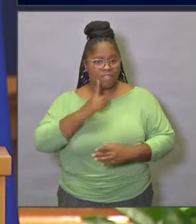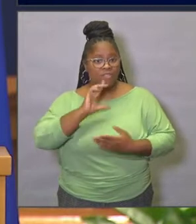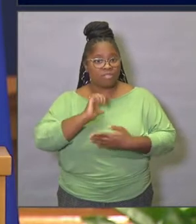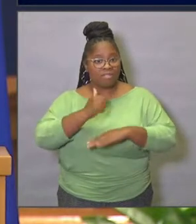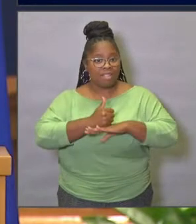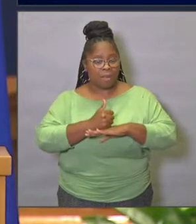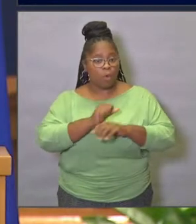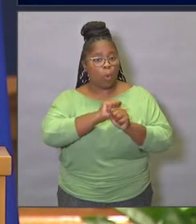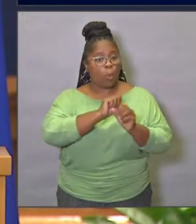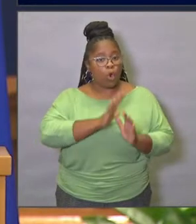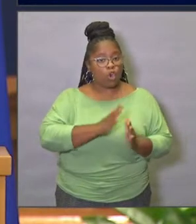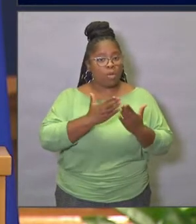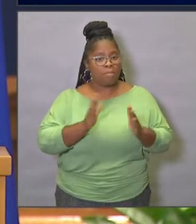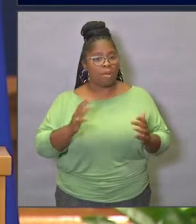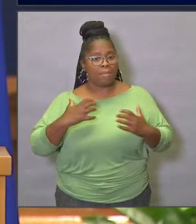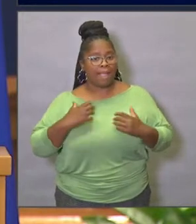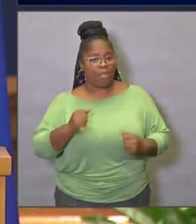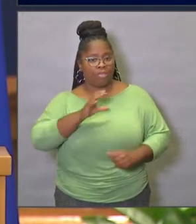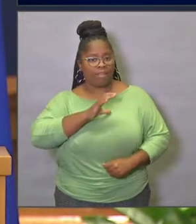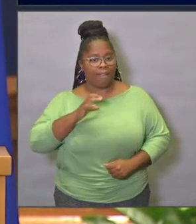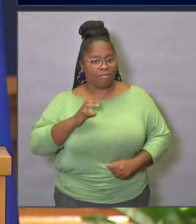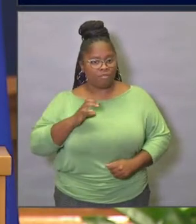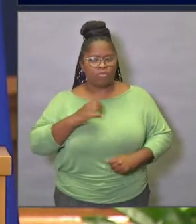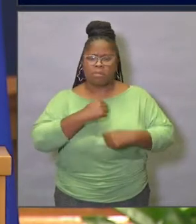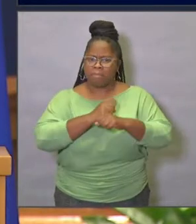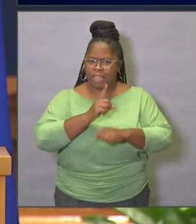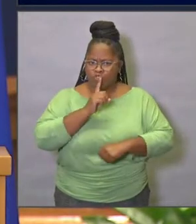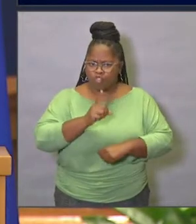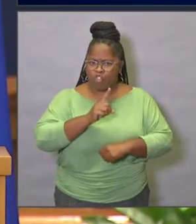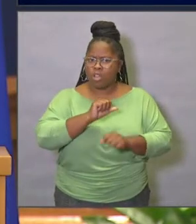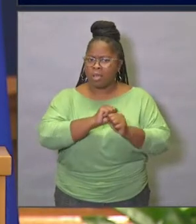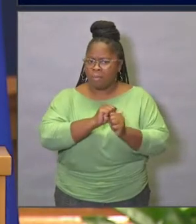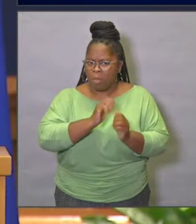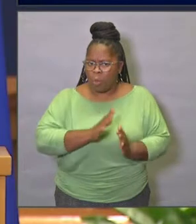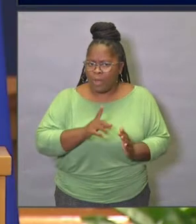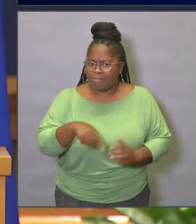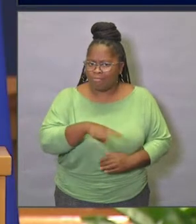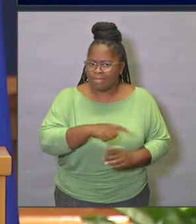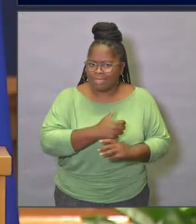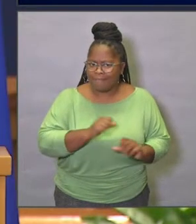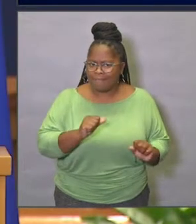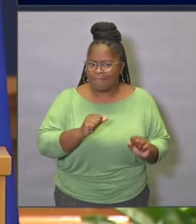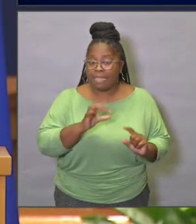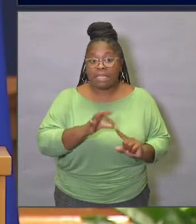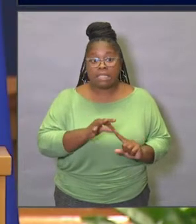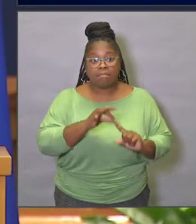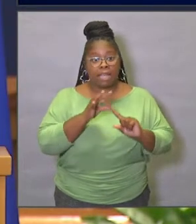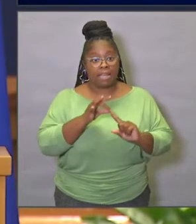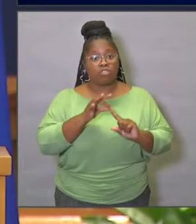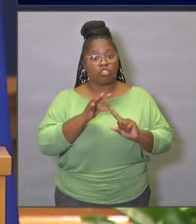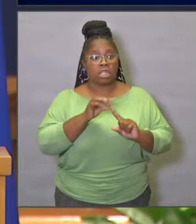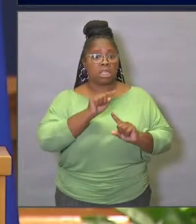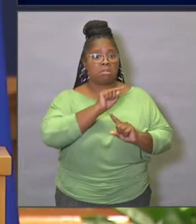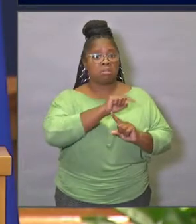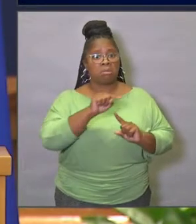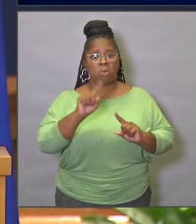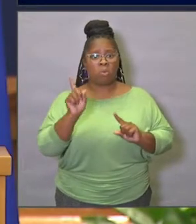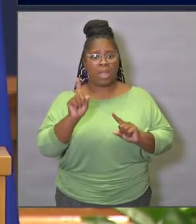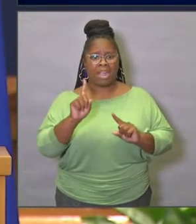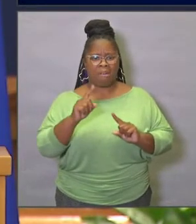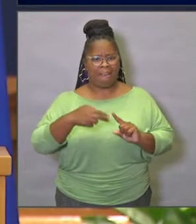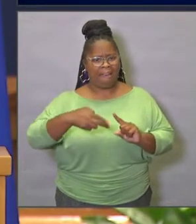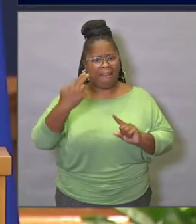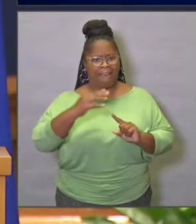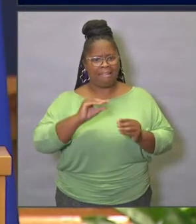worker public health councils that can help ensure employee safety, particularly among sectors that have experienced a